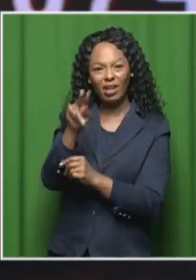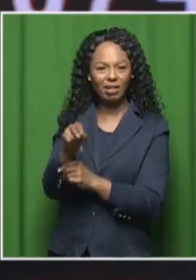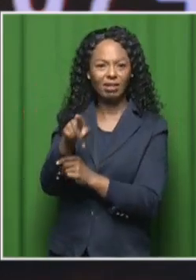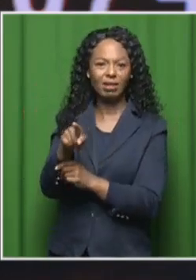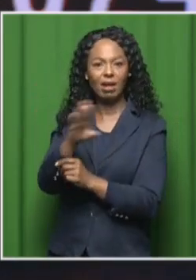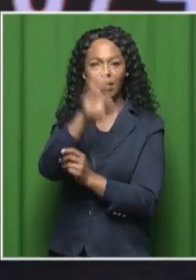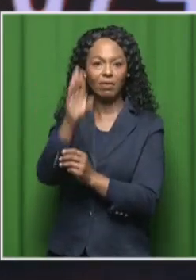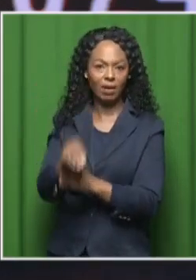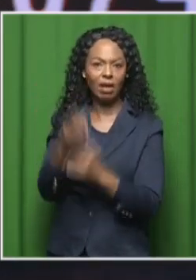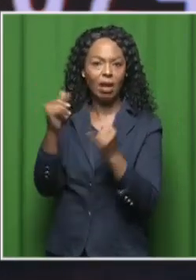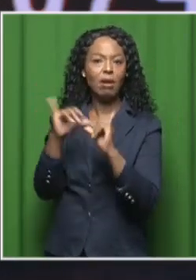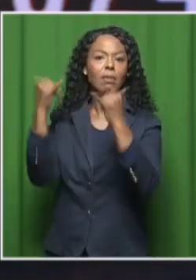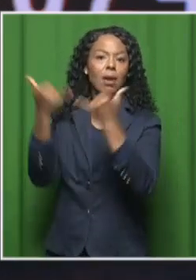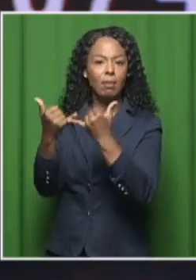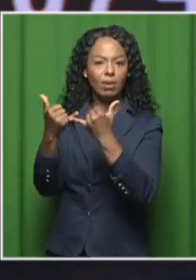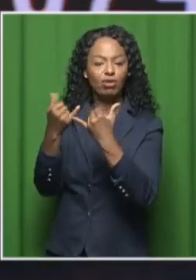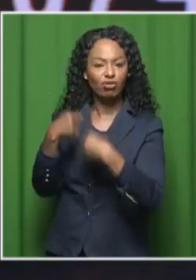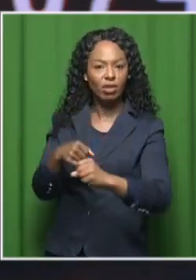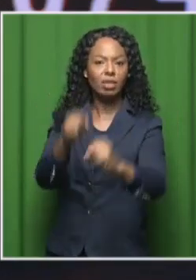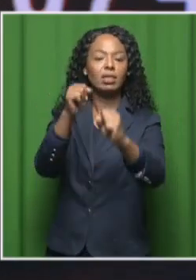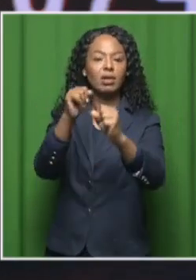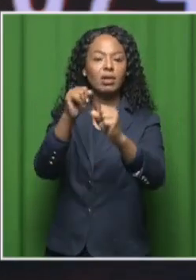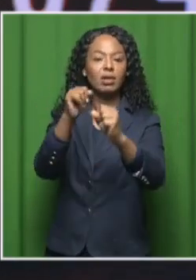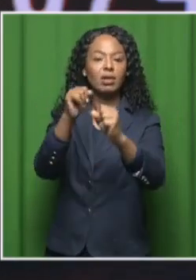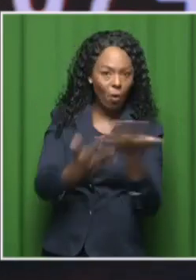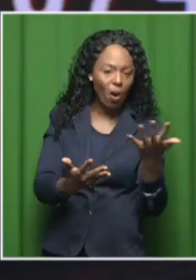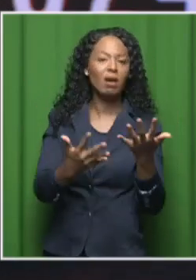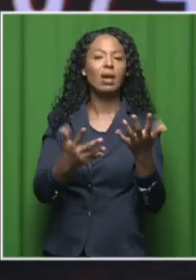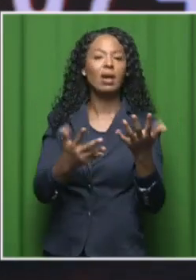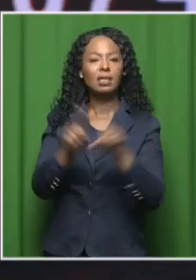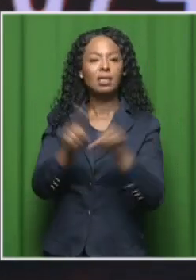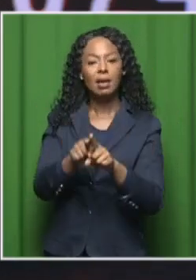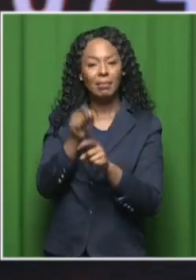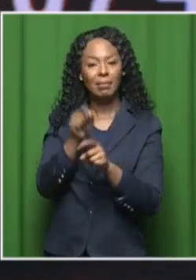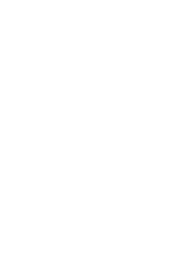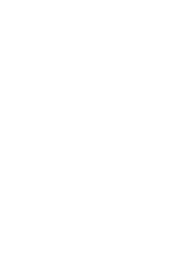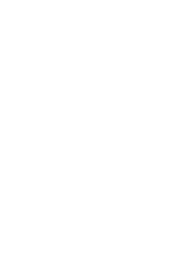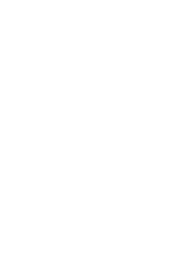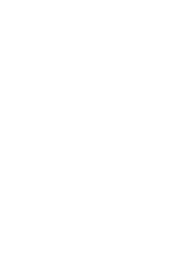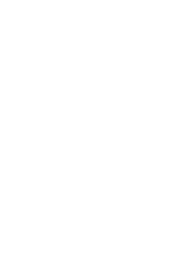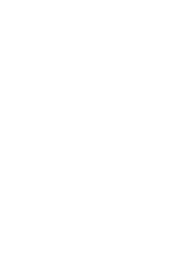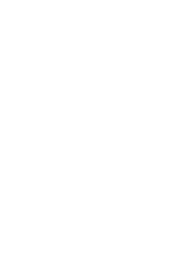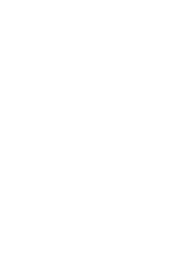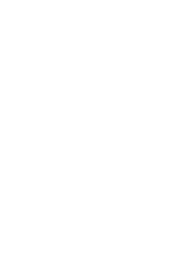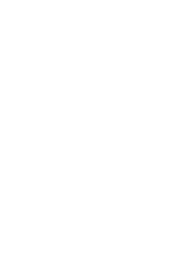further what that medium-term strategic framework is all about, perhaps also ahead of the MTBPS that's happening this week.